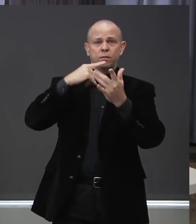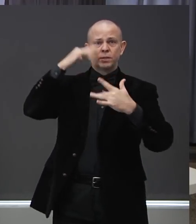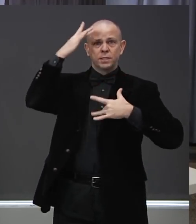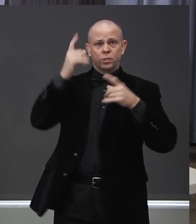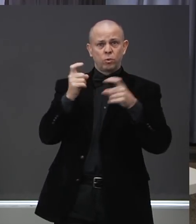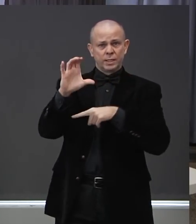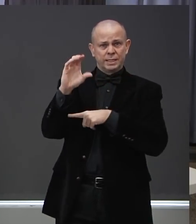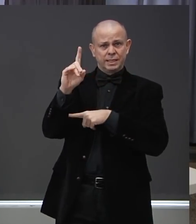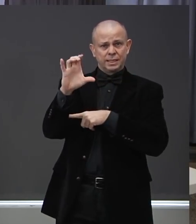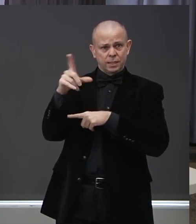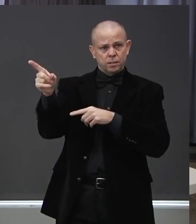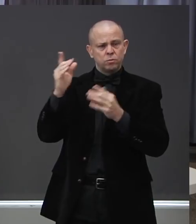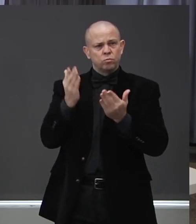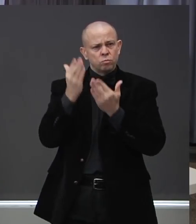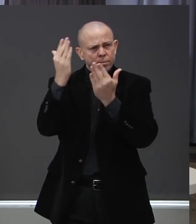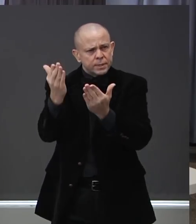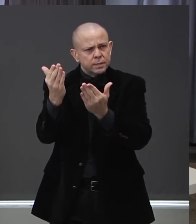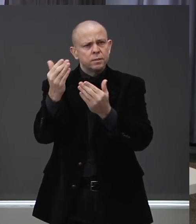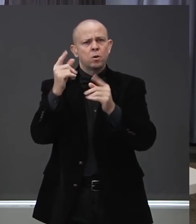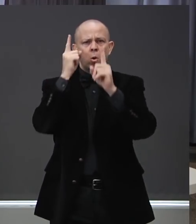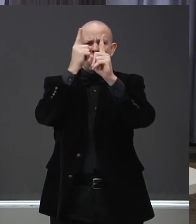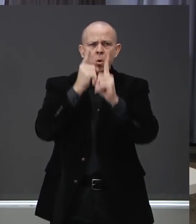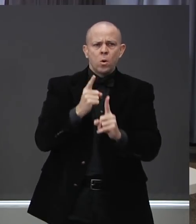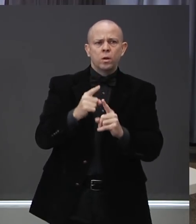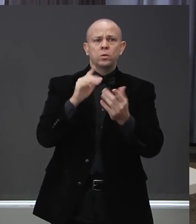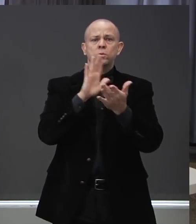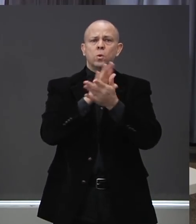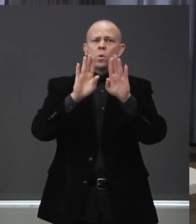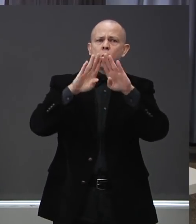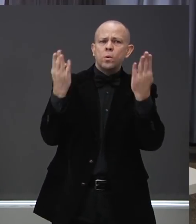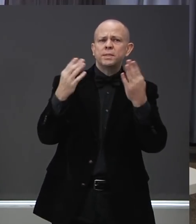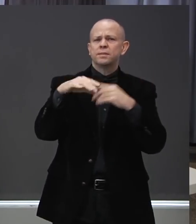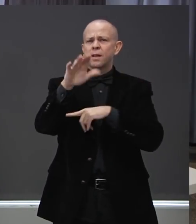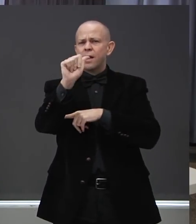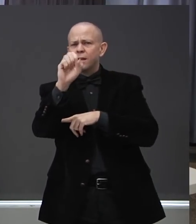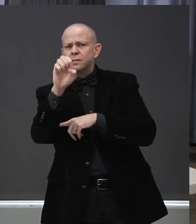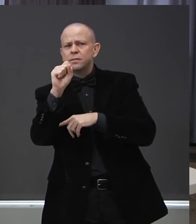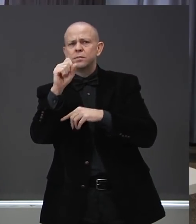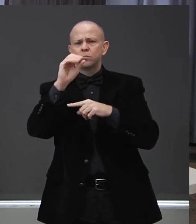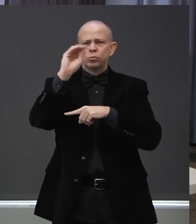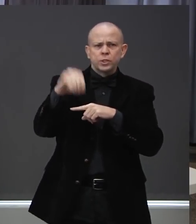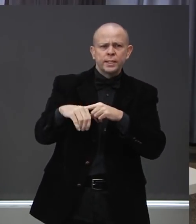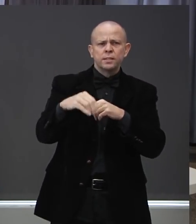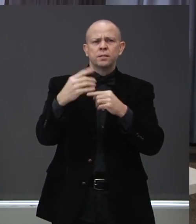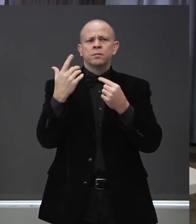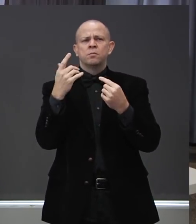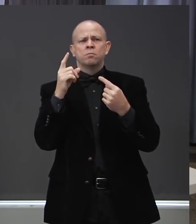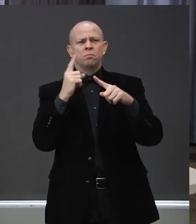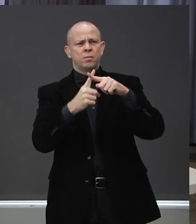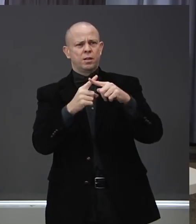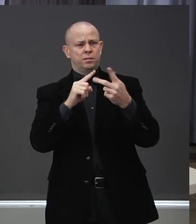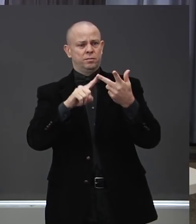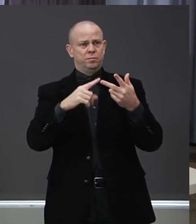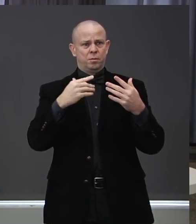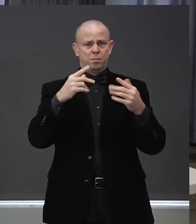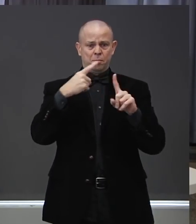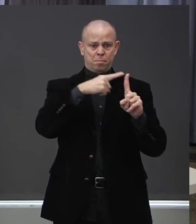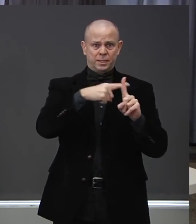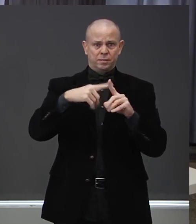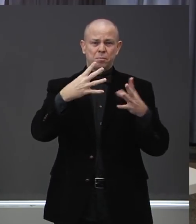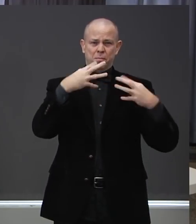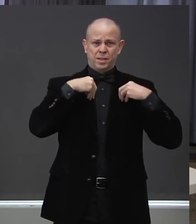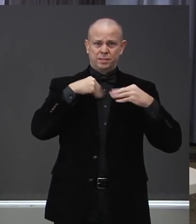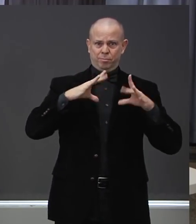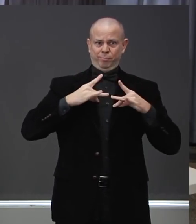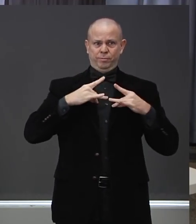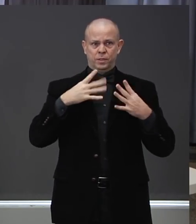for school reopening, including case rates and test positivity thresholds over 14 days, risk mitigation strategies, and levels